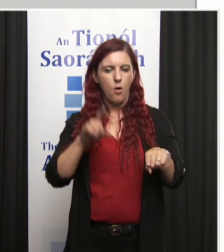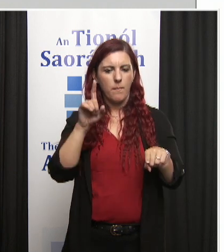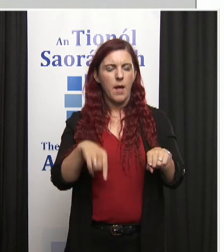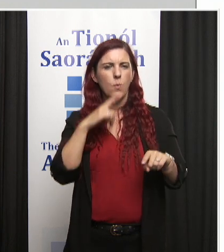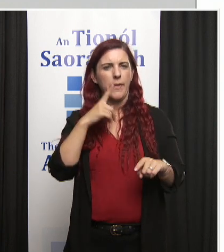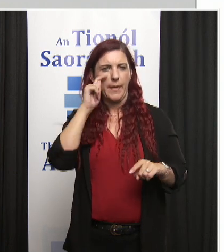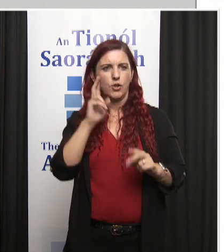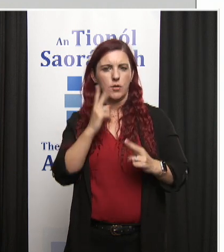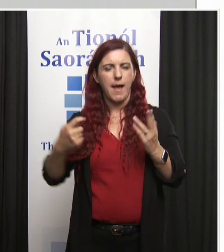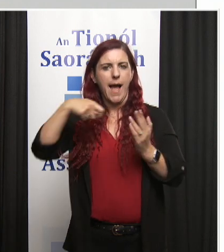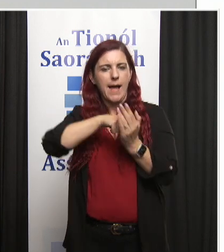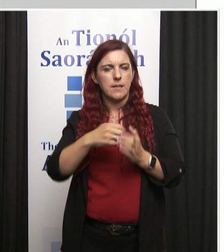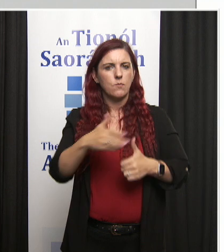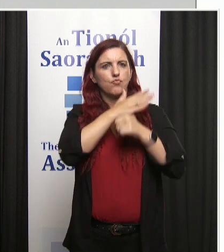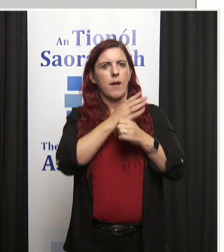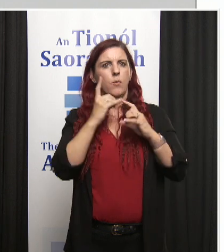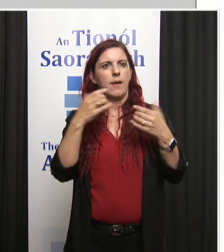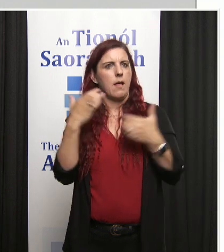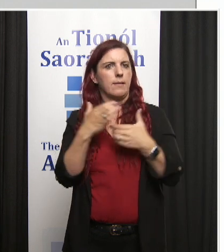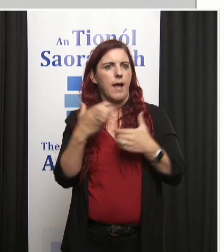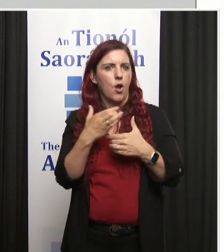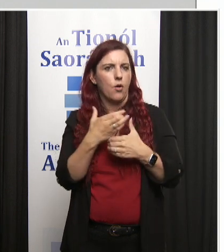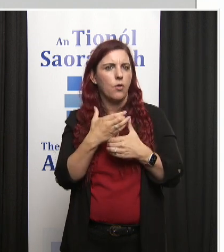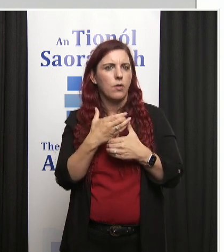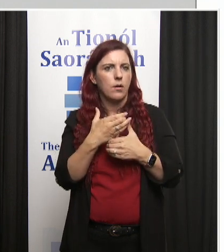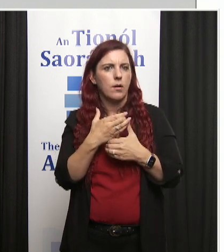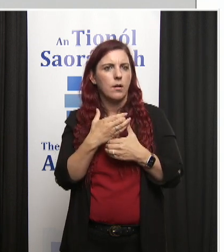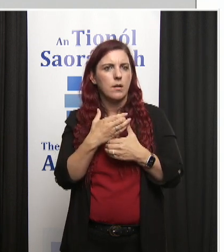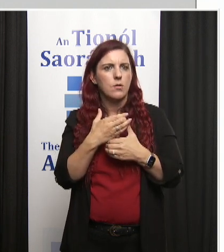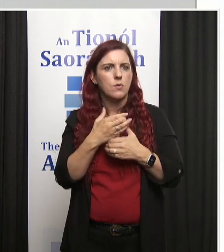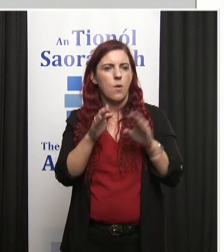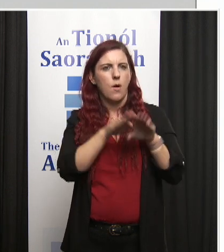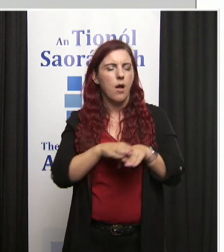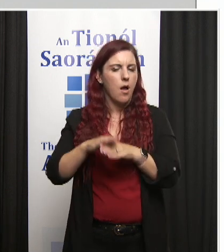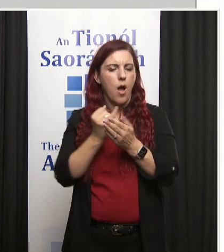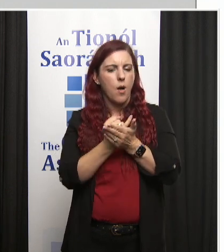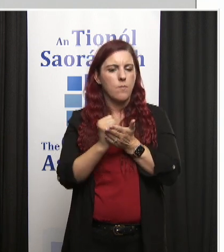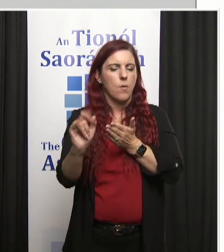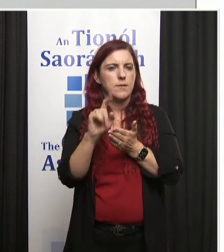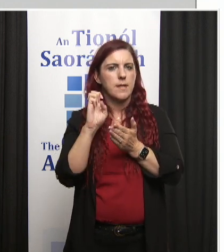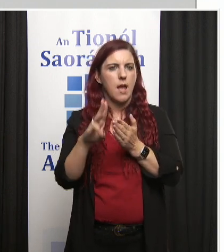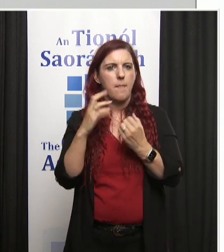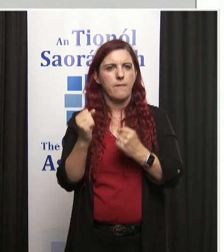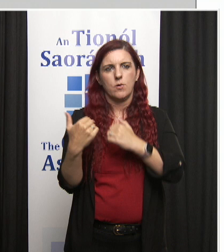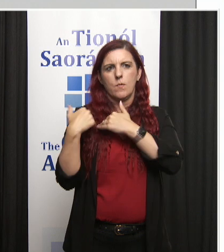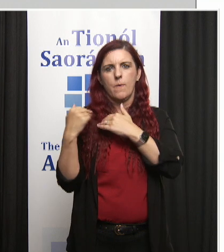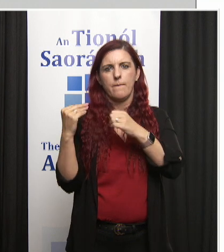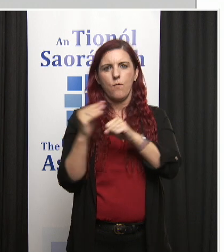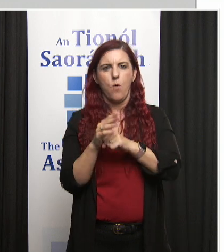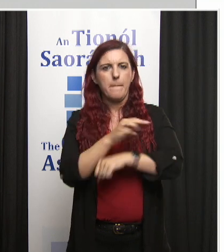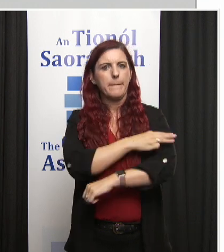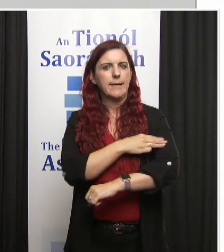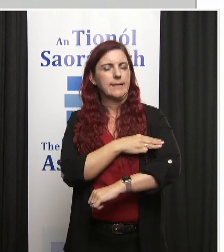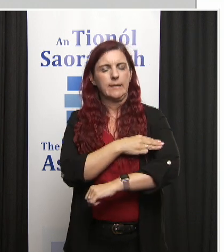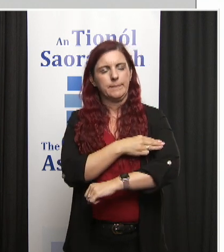the DEM's responsibility. That was unanimous, basically. Table unanimously opposed the DEM having responsibility over policing.